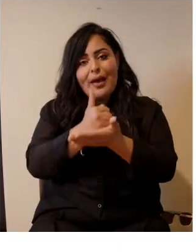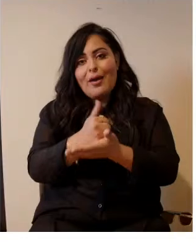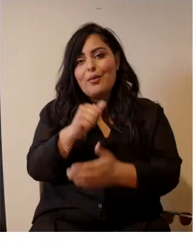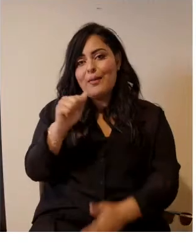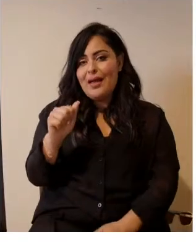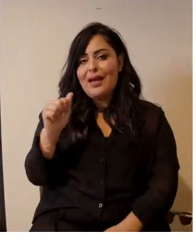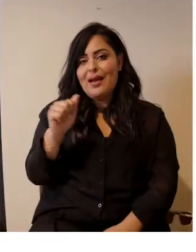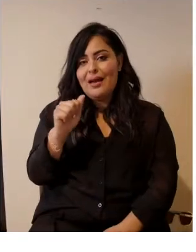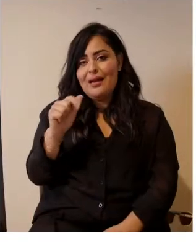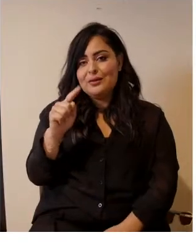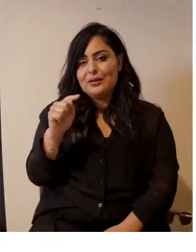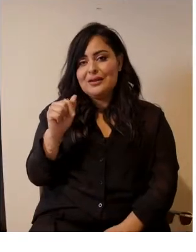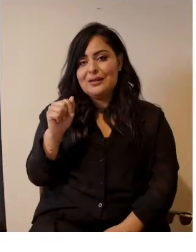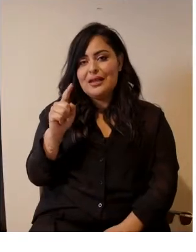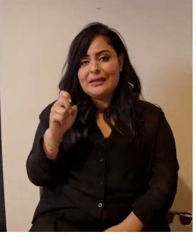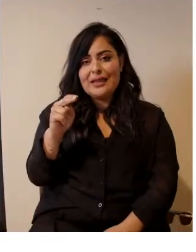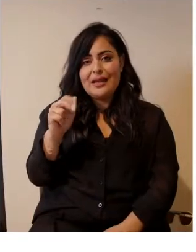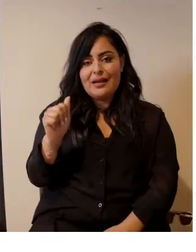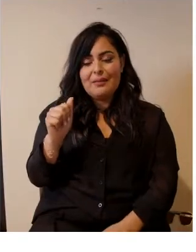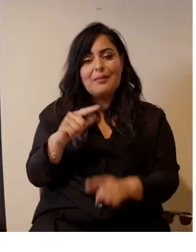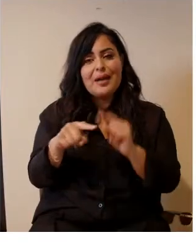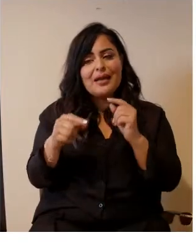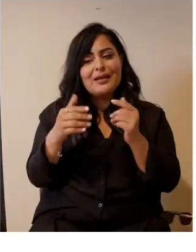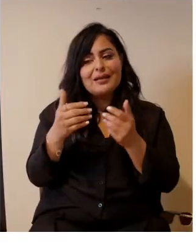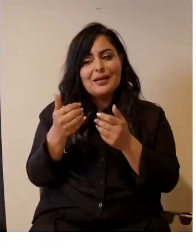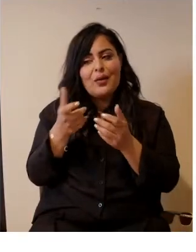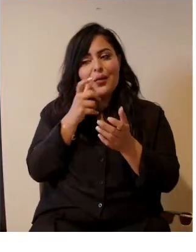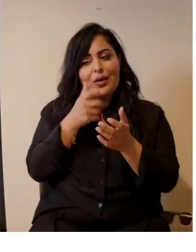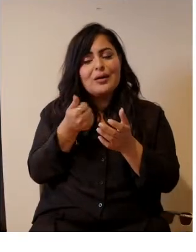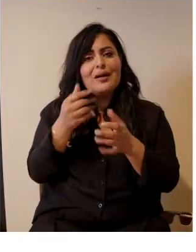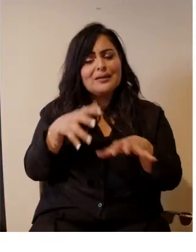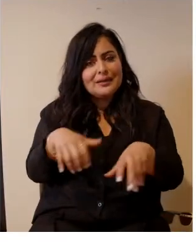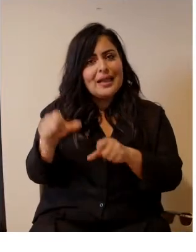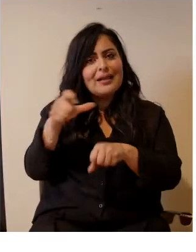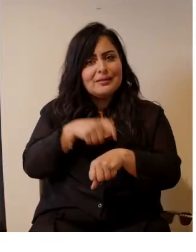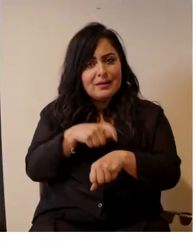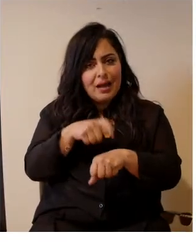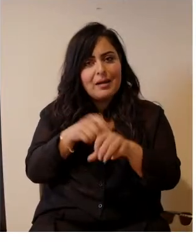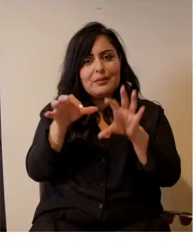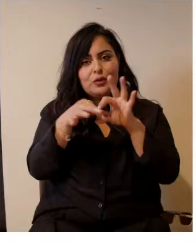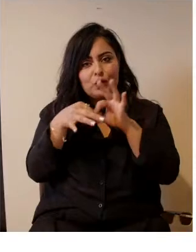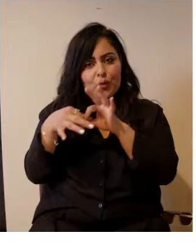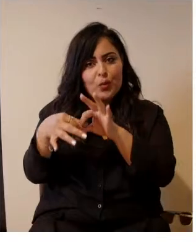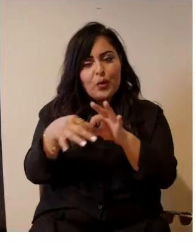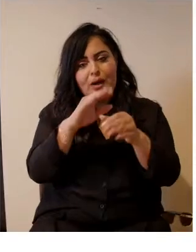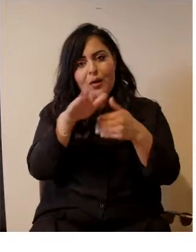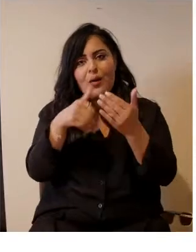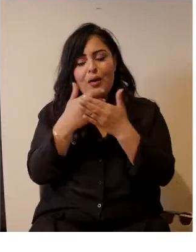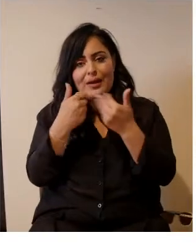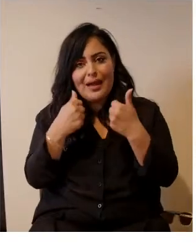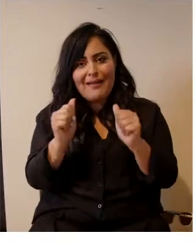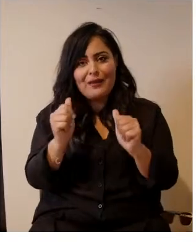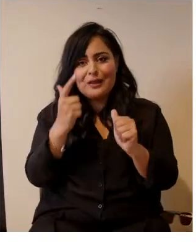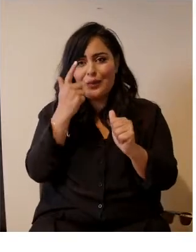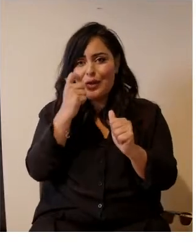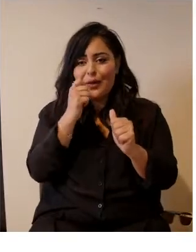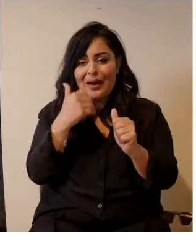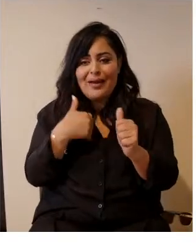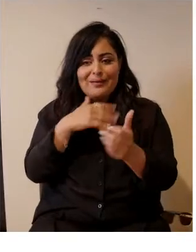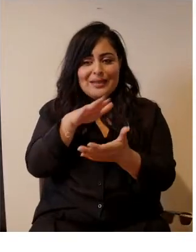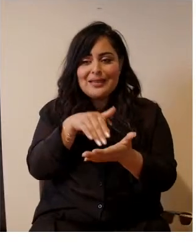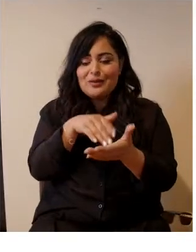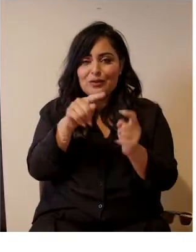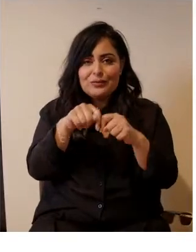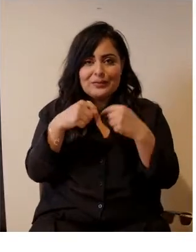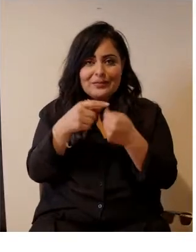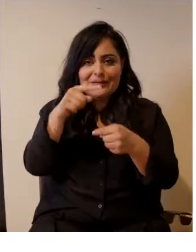Altadena. It just takes us some time to coordinate all of the efforts, and because we're so decentralized, to find a way to get